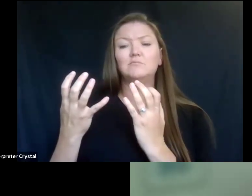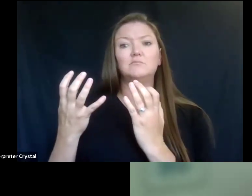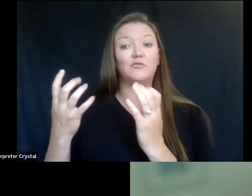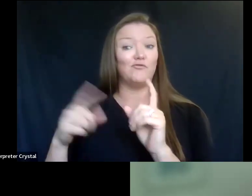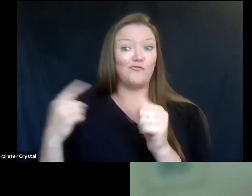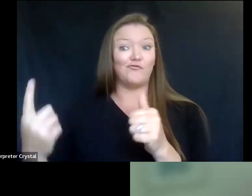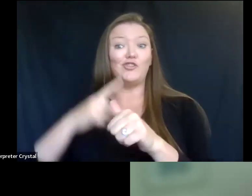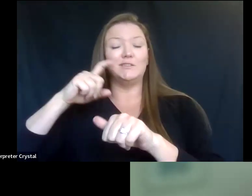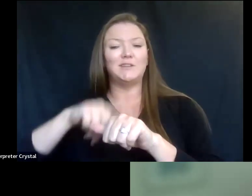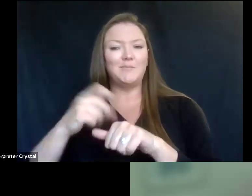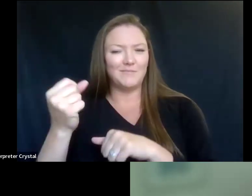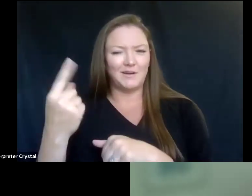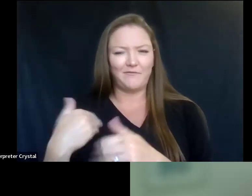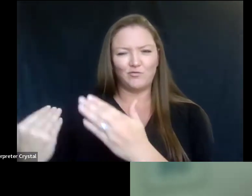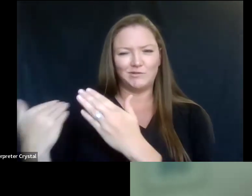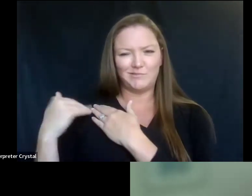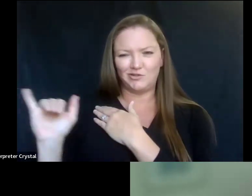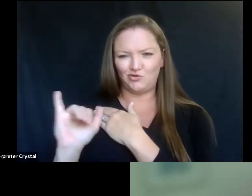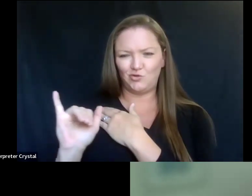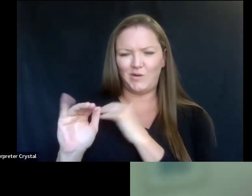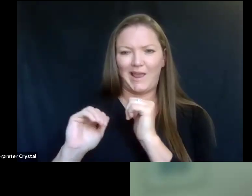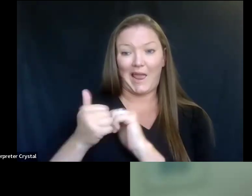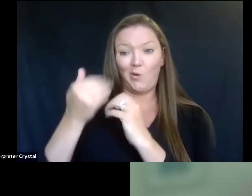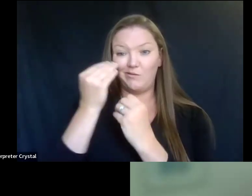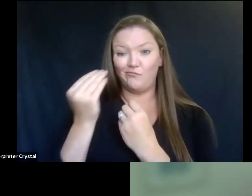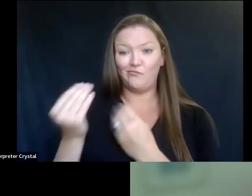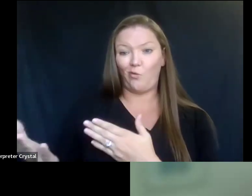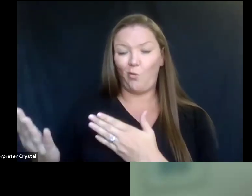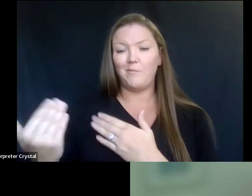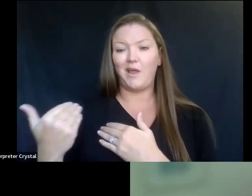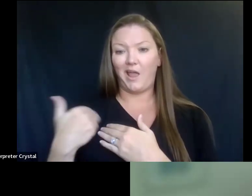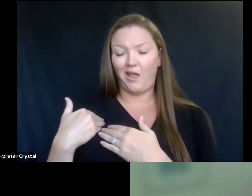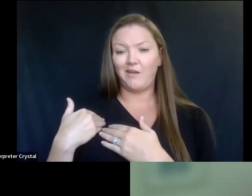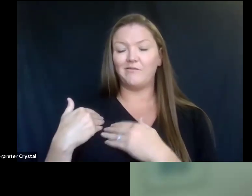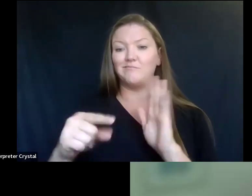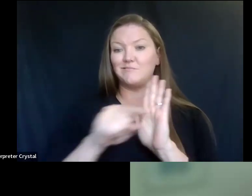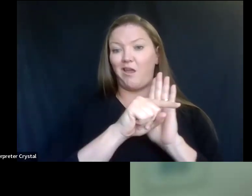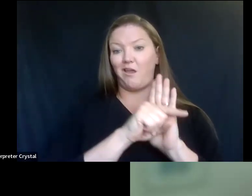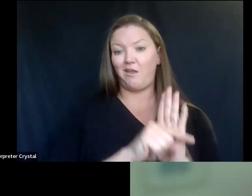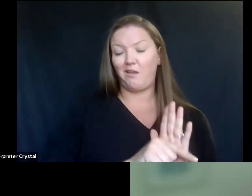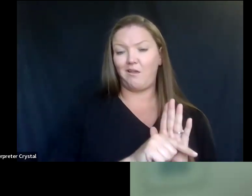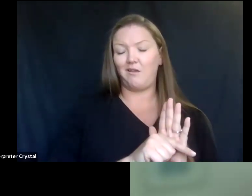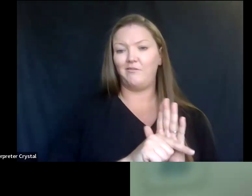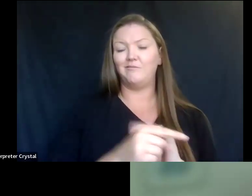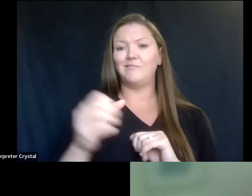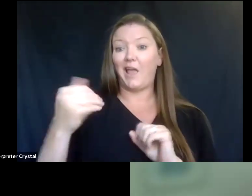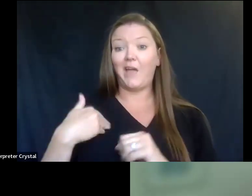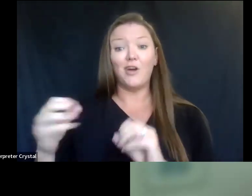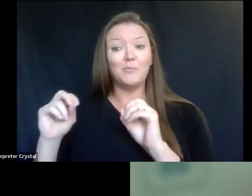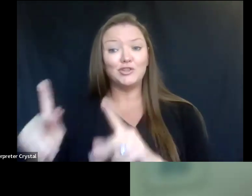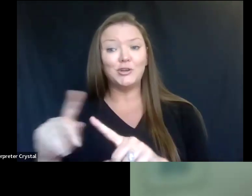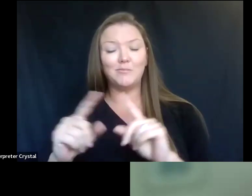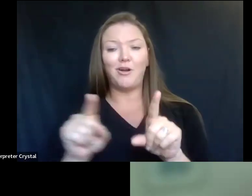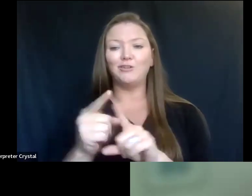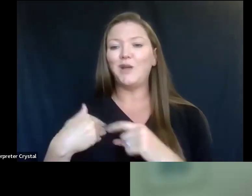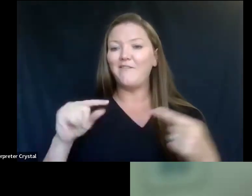some responsibility with that. Like, how are we informing them about, the harms, not just the opportunity, but the harms. So it's